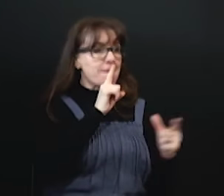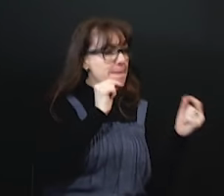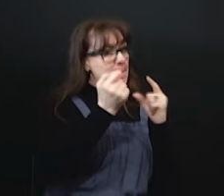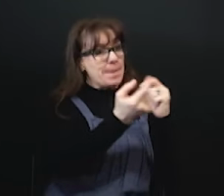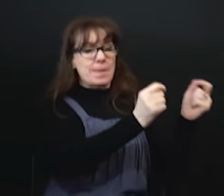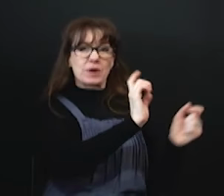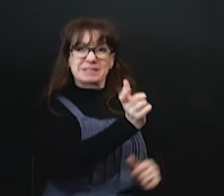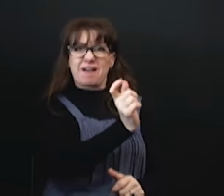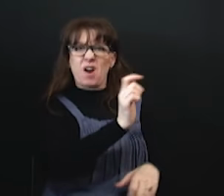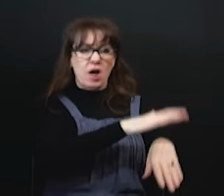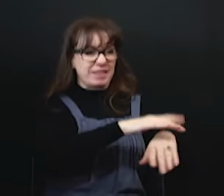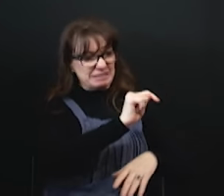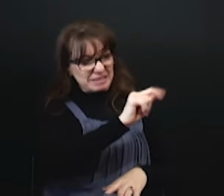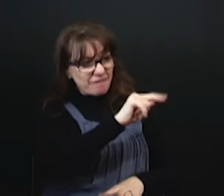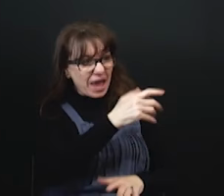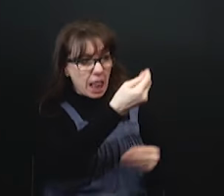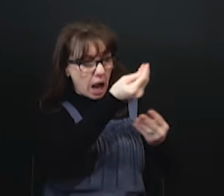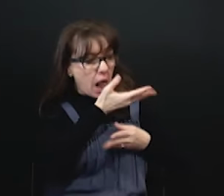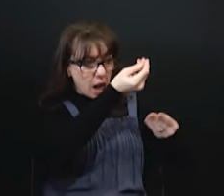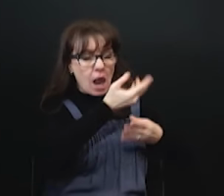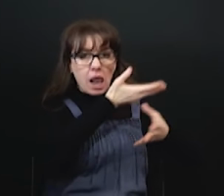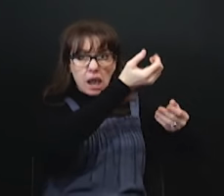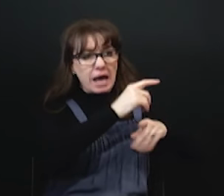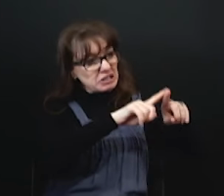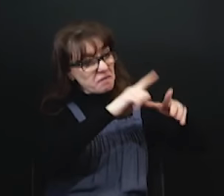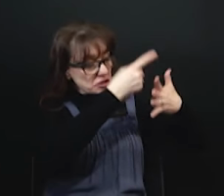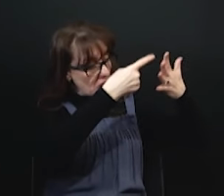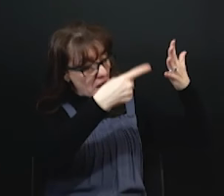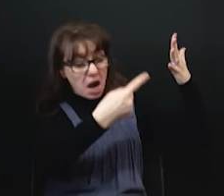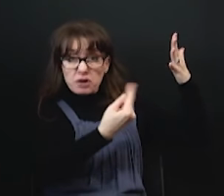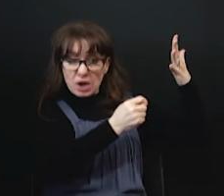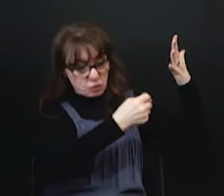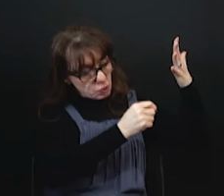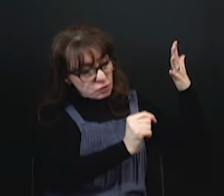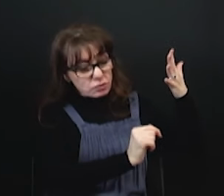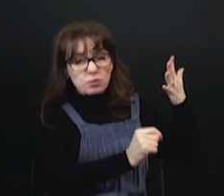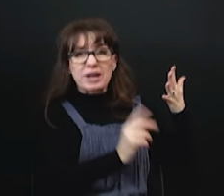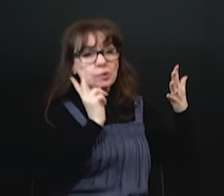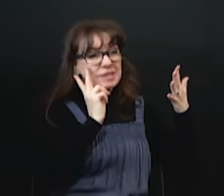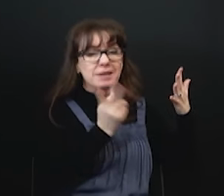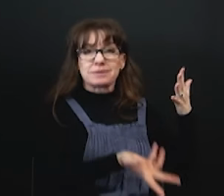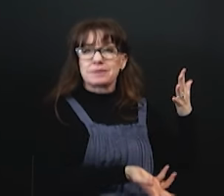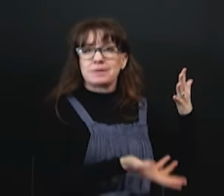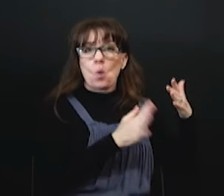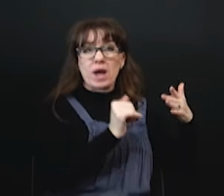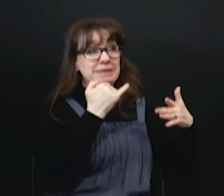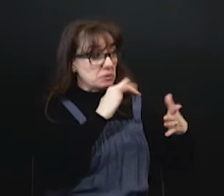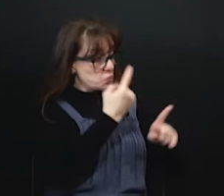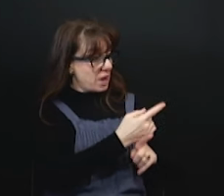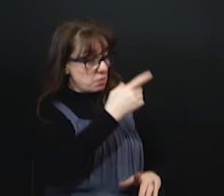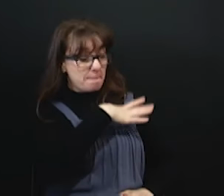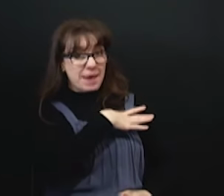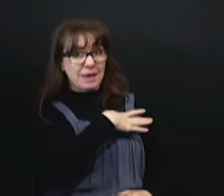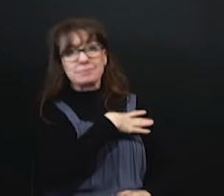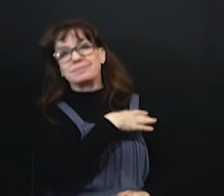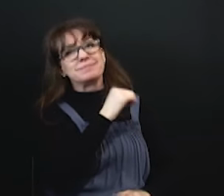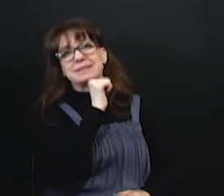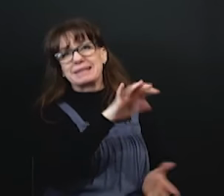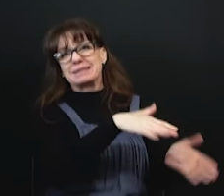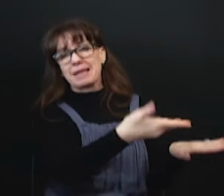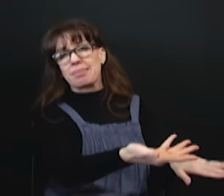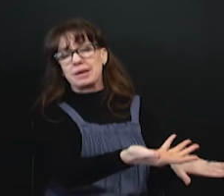on your television right now will tell you there's any number of ways. Try them all and you'll find the end is the same. There is a way that seems right to a man, but its end is